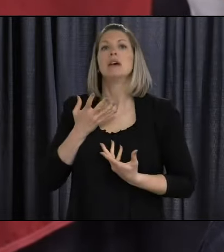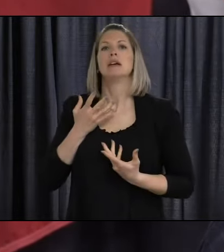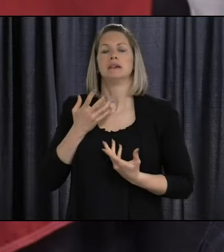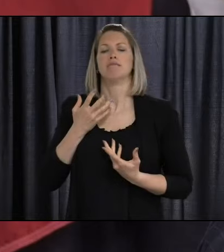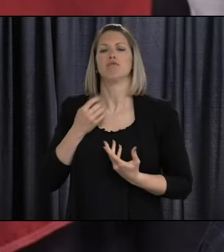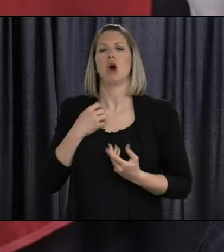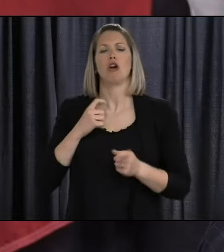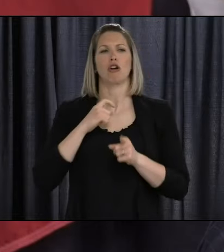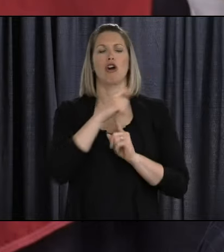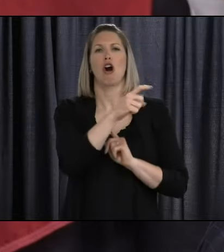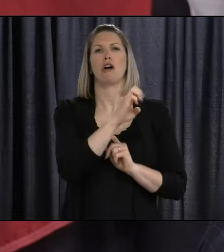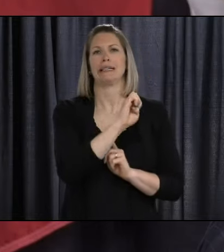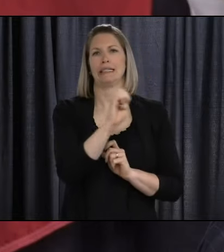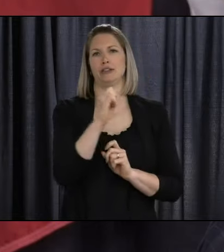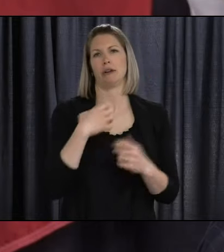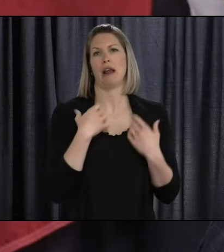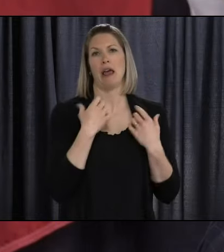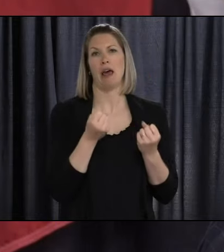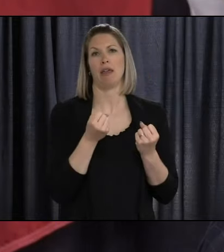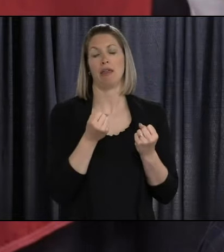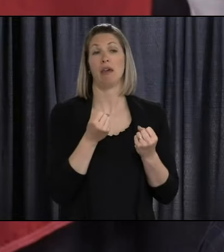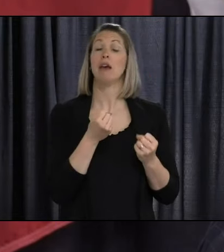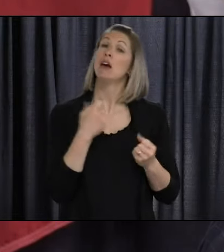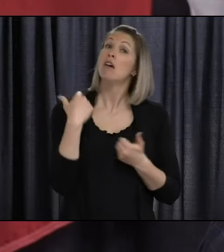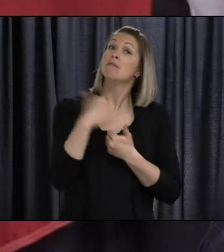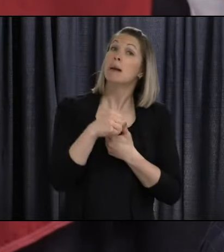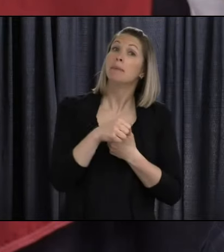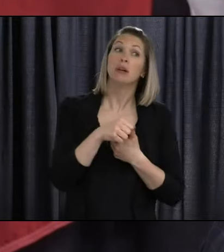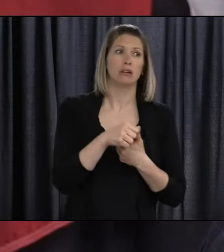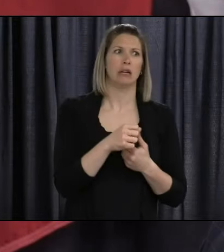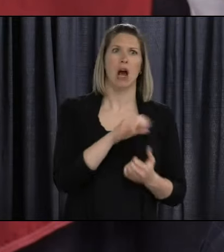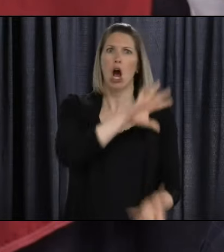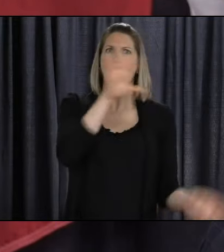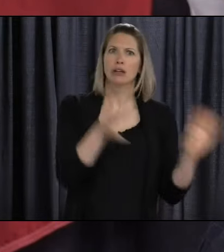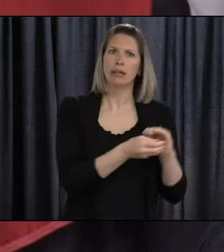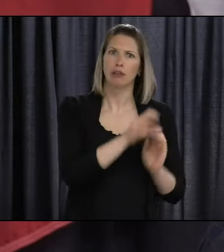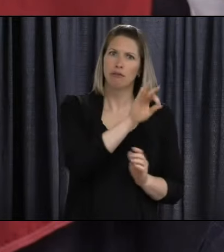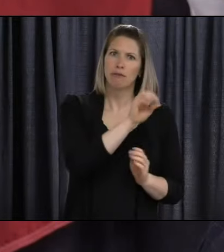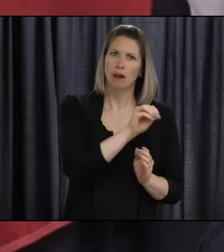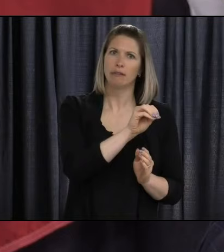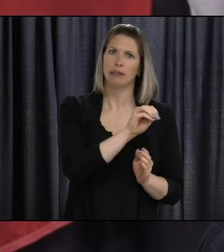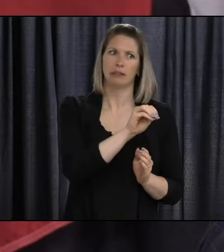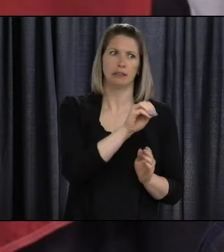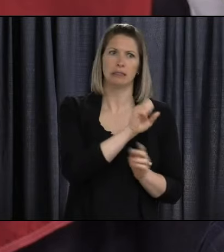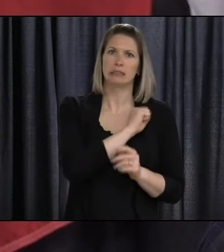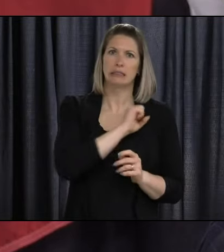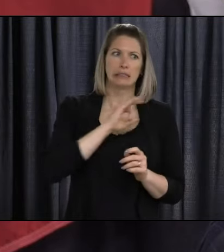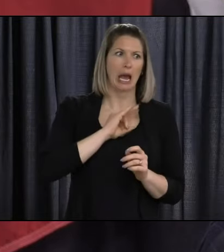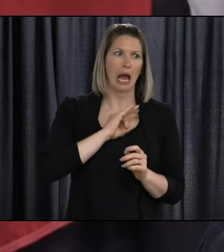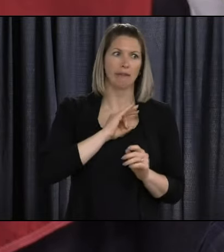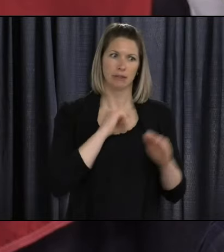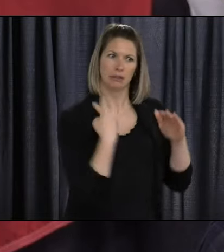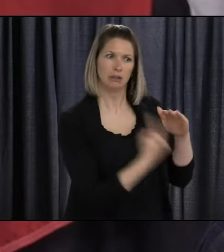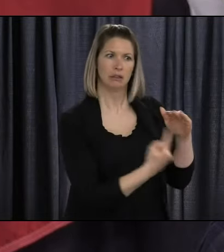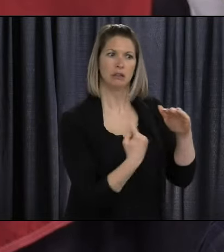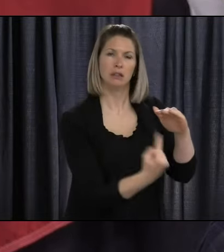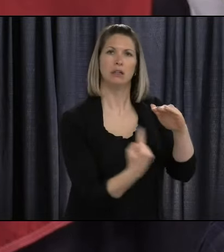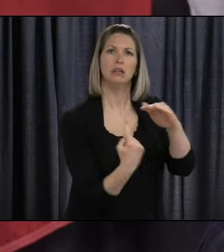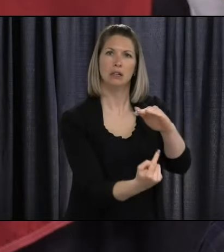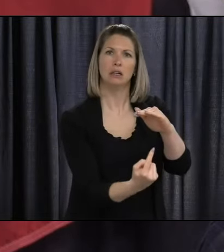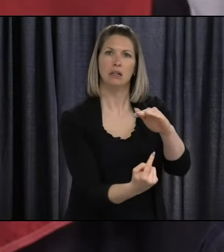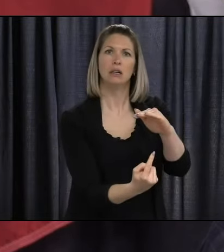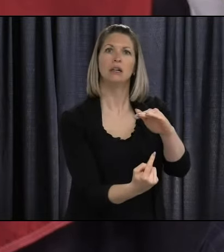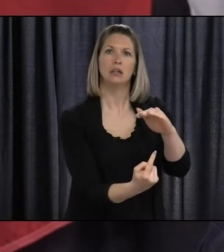I think, that, the individuals, you take the appropriate reaction or, response to this. I believe they've been able to do that